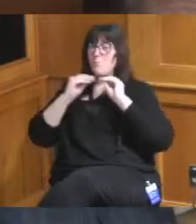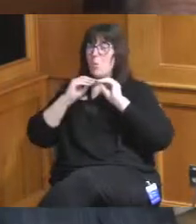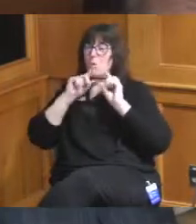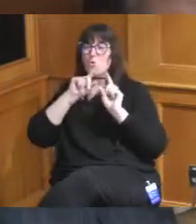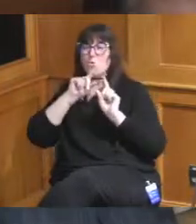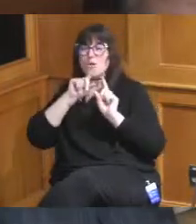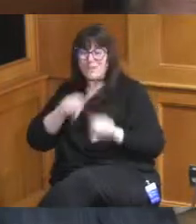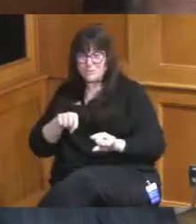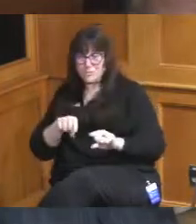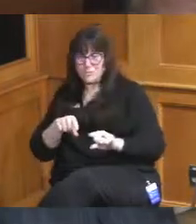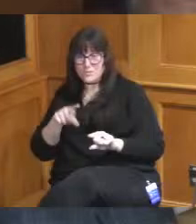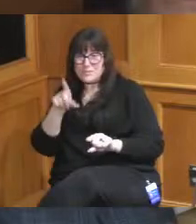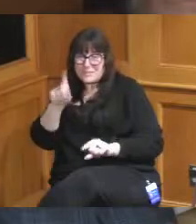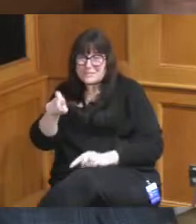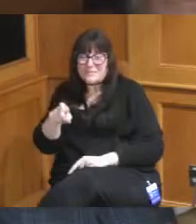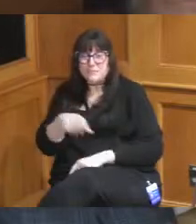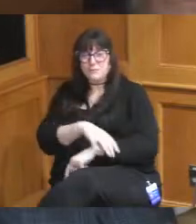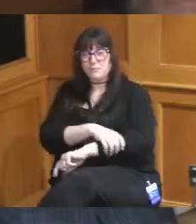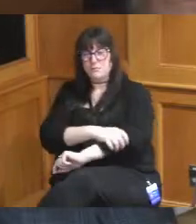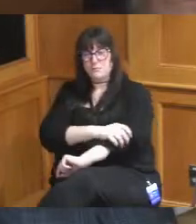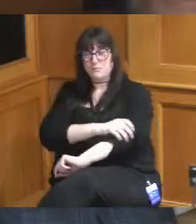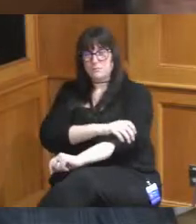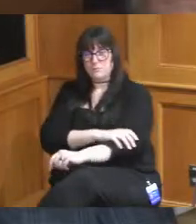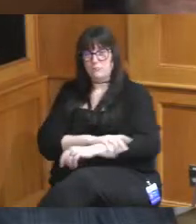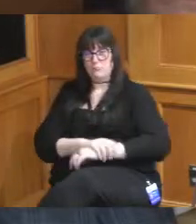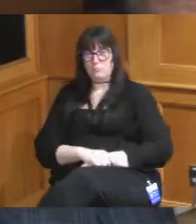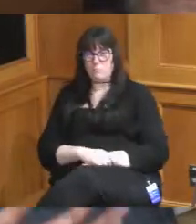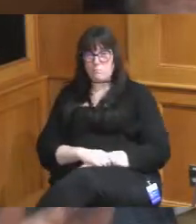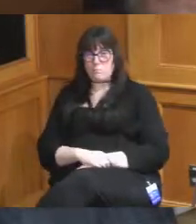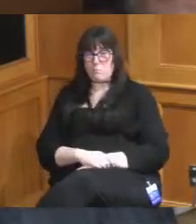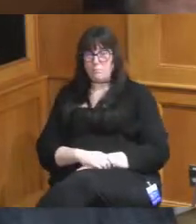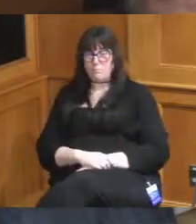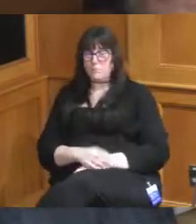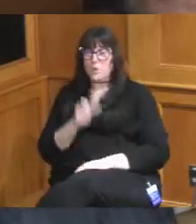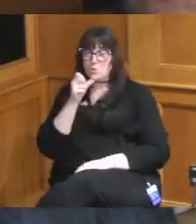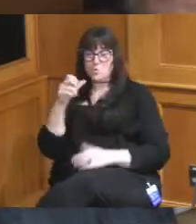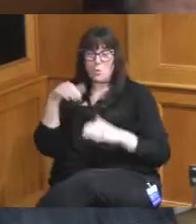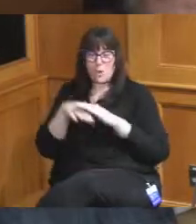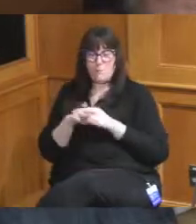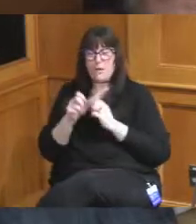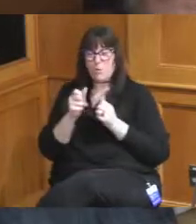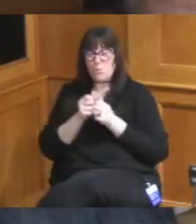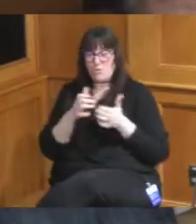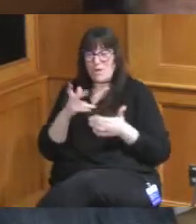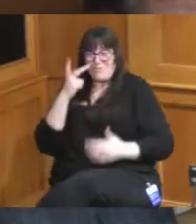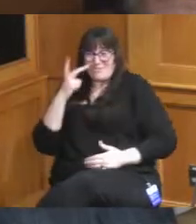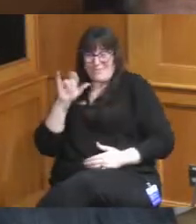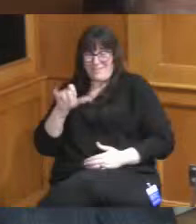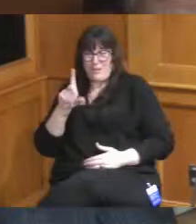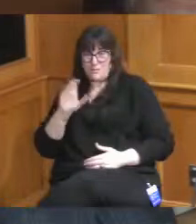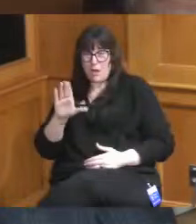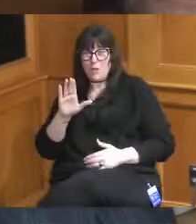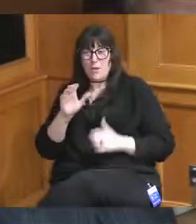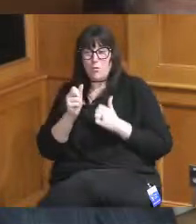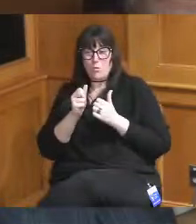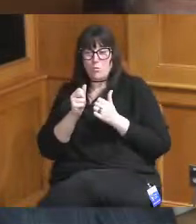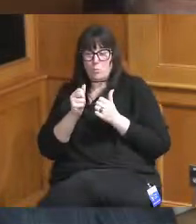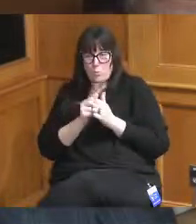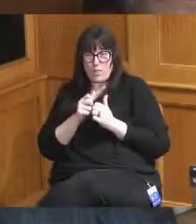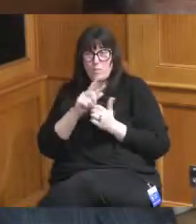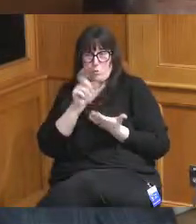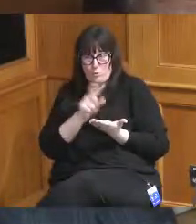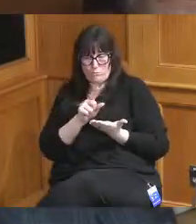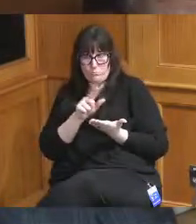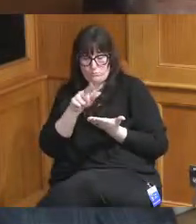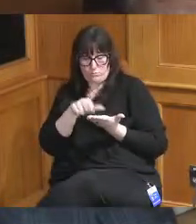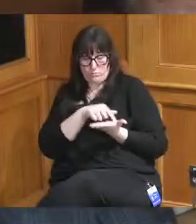entities. Don't come running in here, you ain't seen the document. The document they should already have seen and have answered questions so